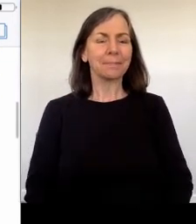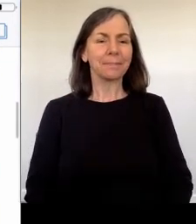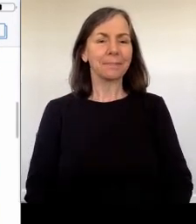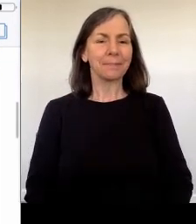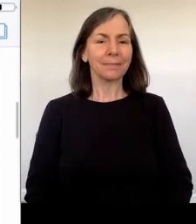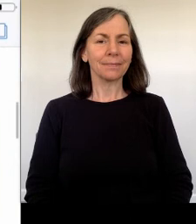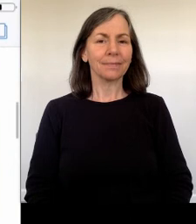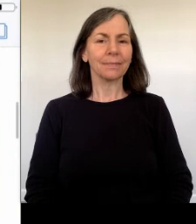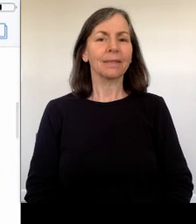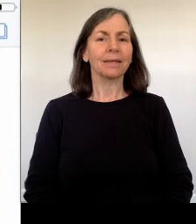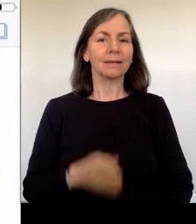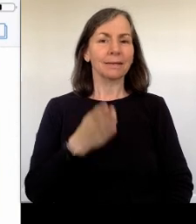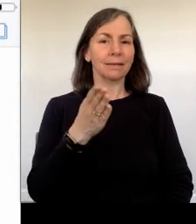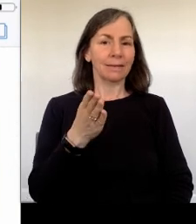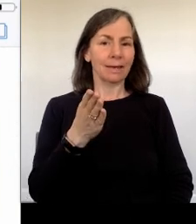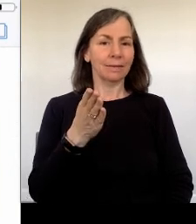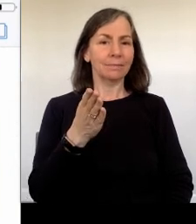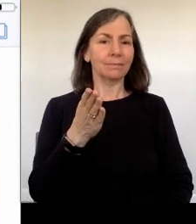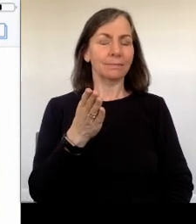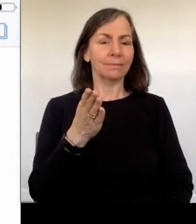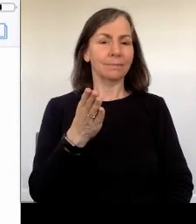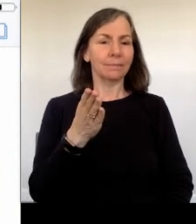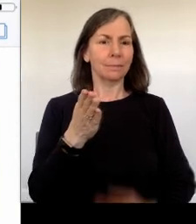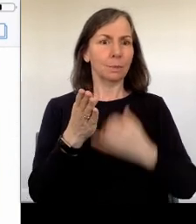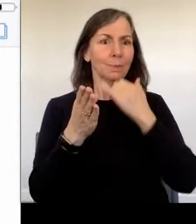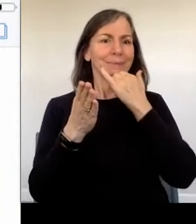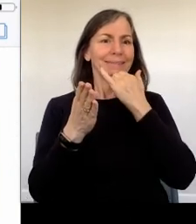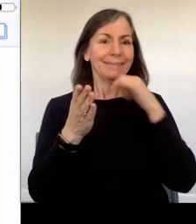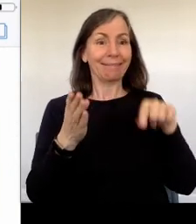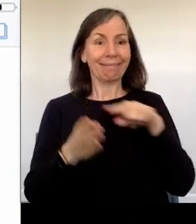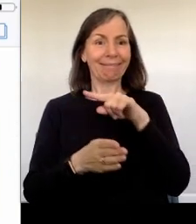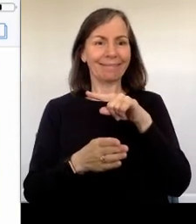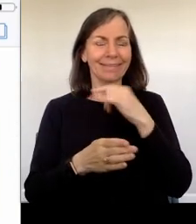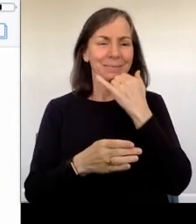And it says, whoops,